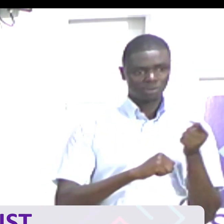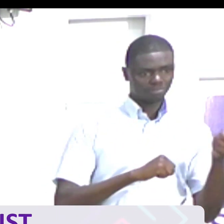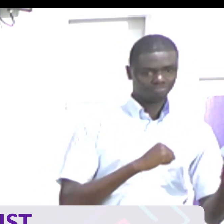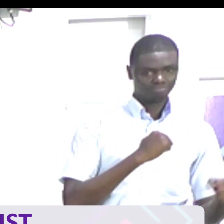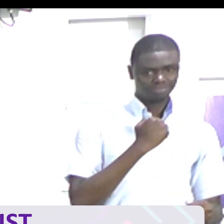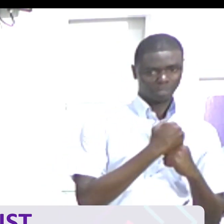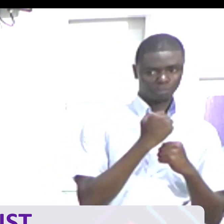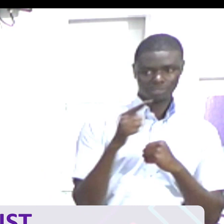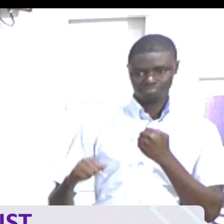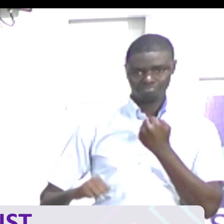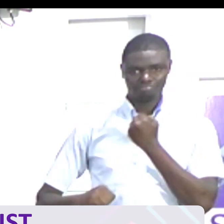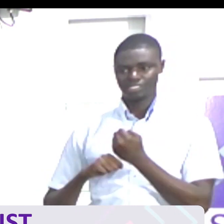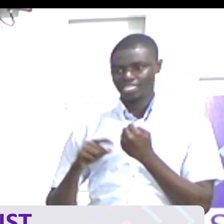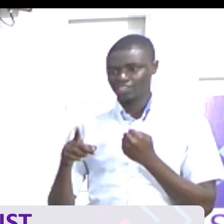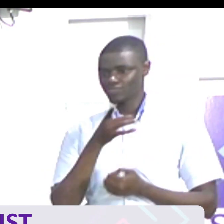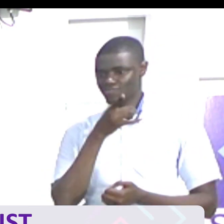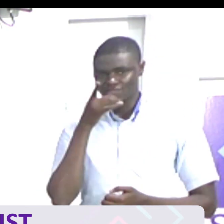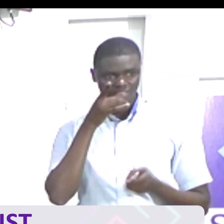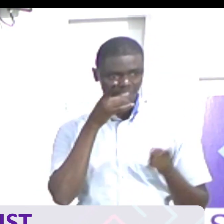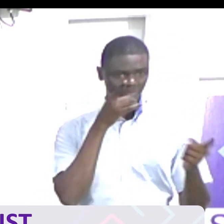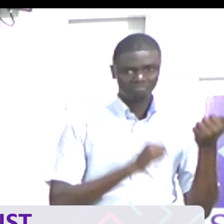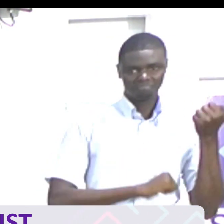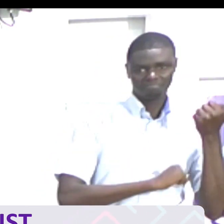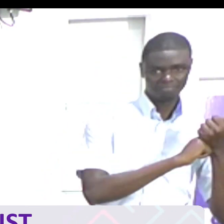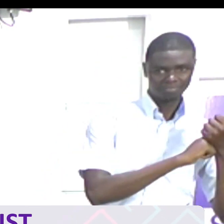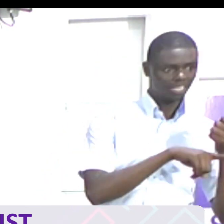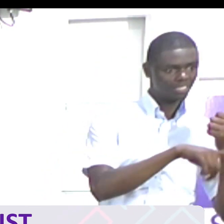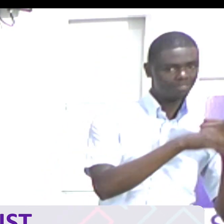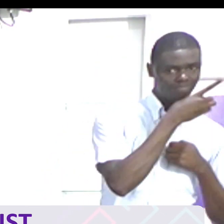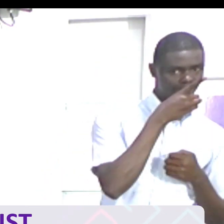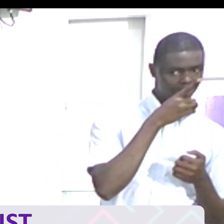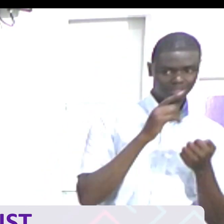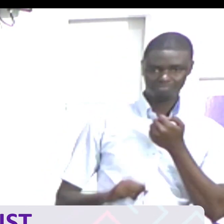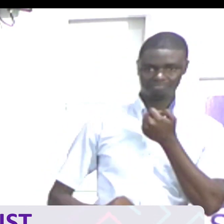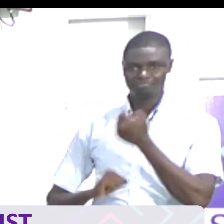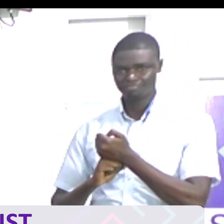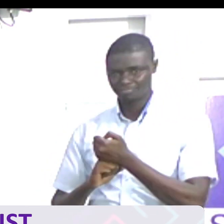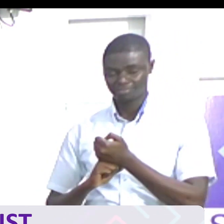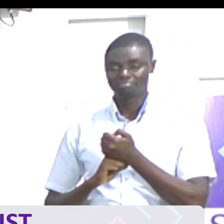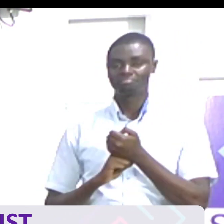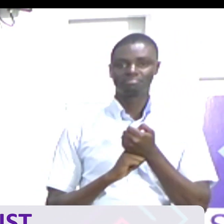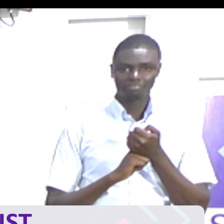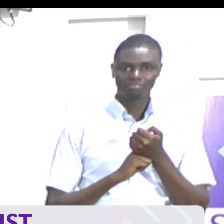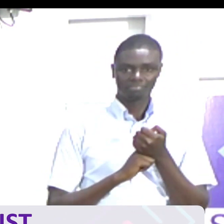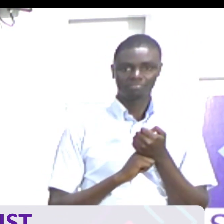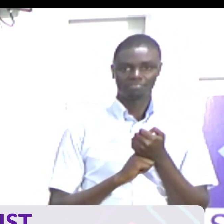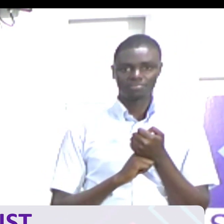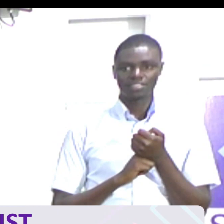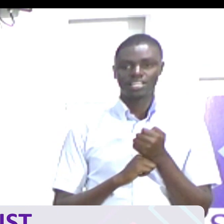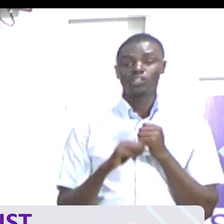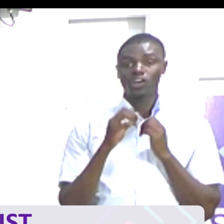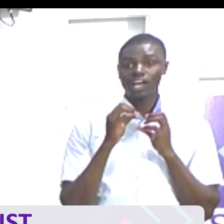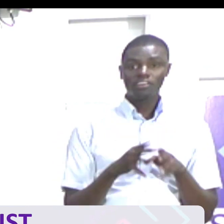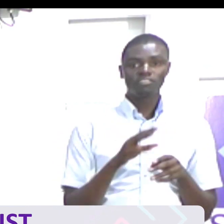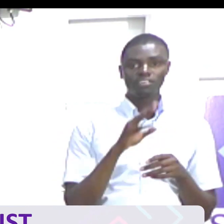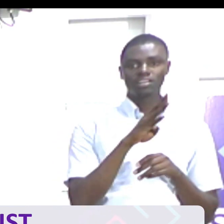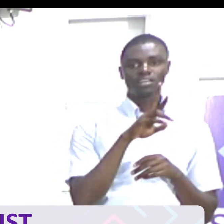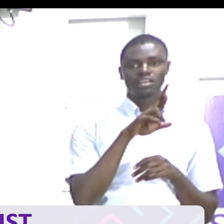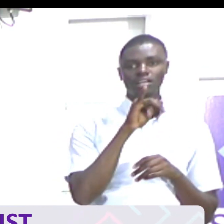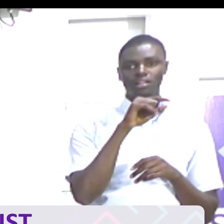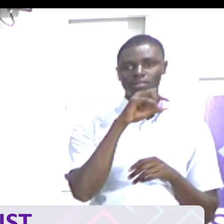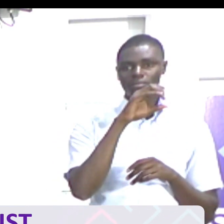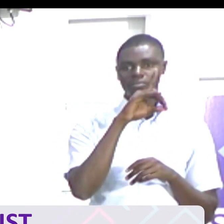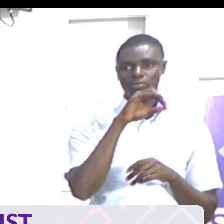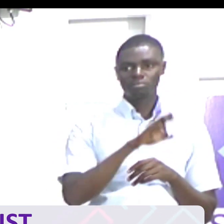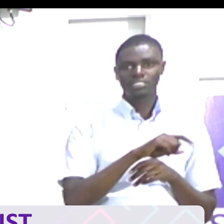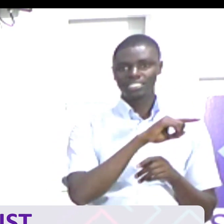inashikilia hii nyingine. Huko kikauka huko the pasture is green. Ndio sasa. Bridge hapa sasa hii kitoka hapo jana kuangalia mali iko aje.